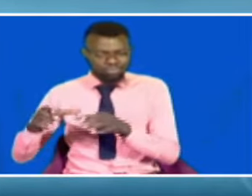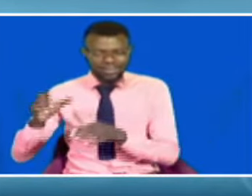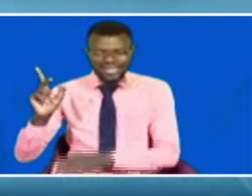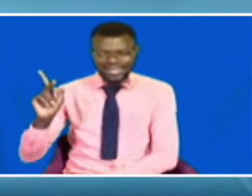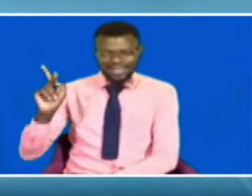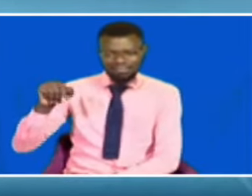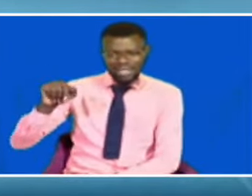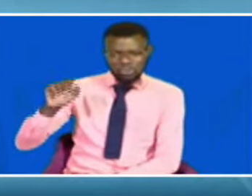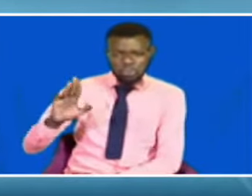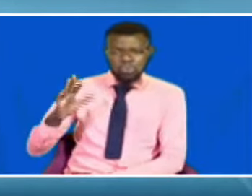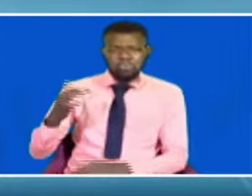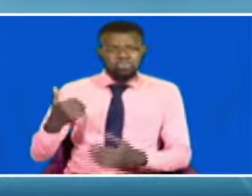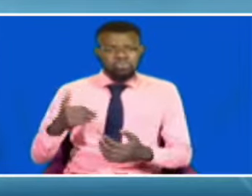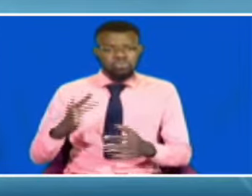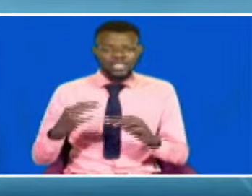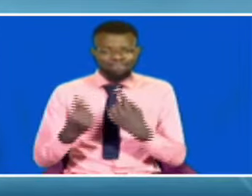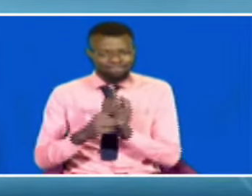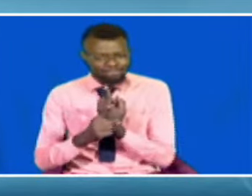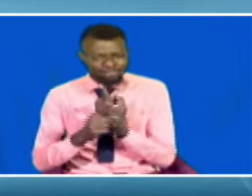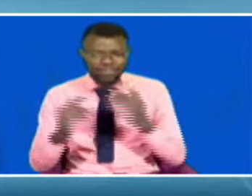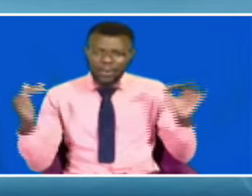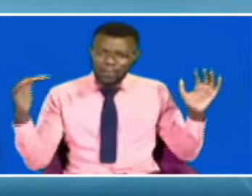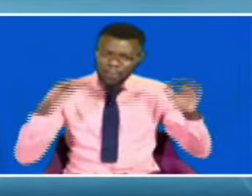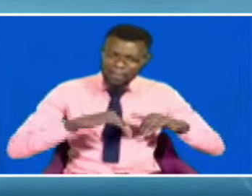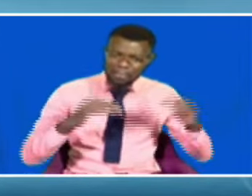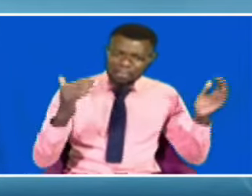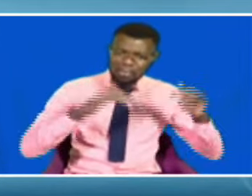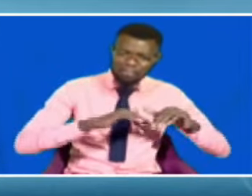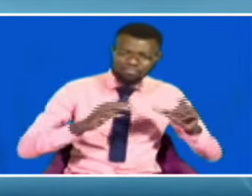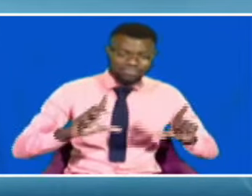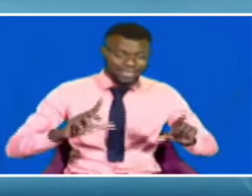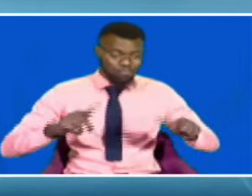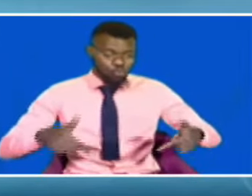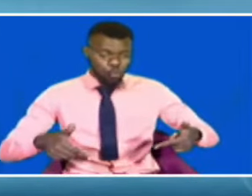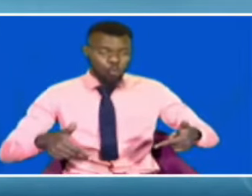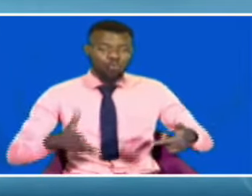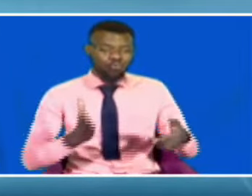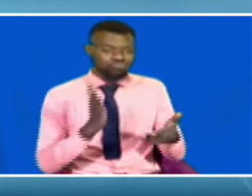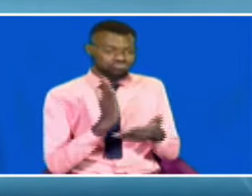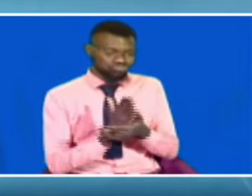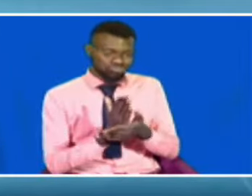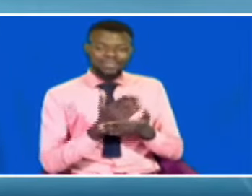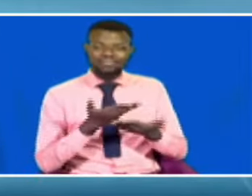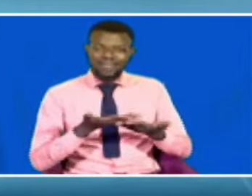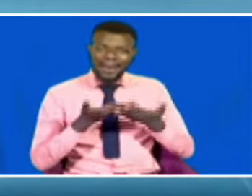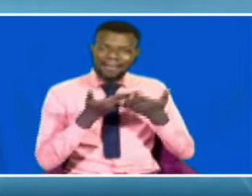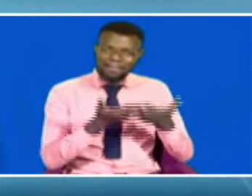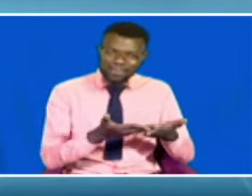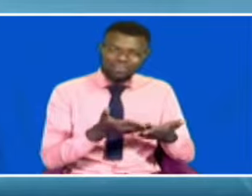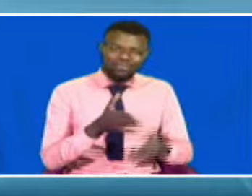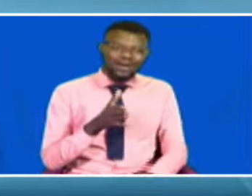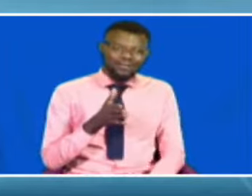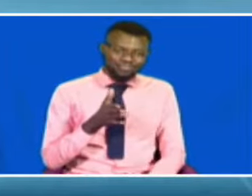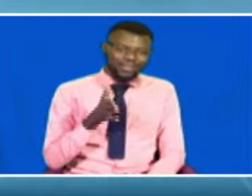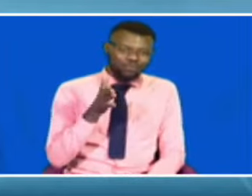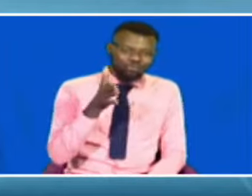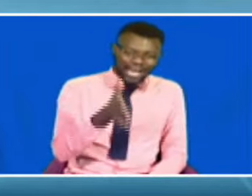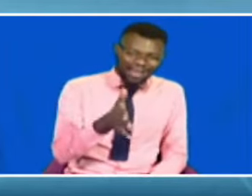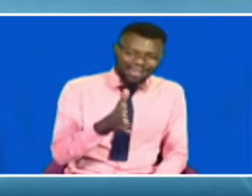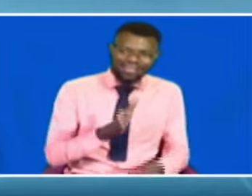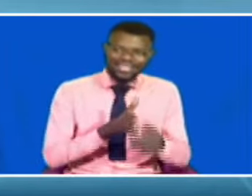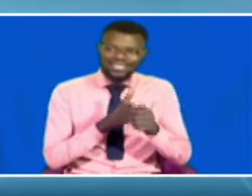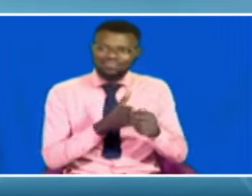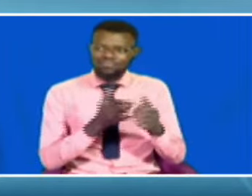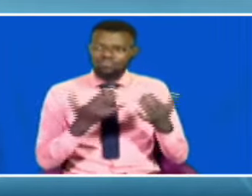several subsequent Limuru conferences which have played critical roles in determining the country's leadership. Tonight,